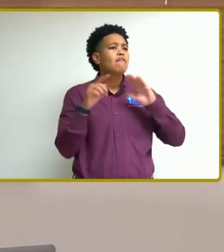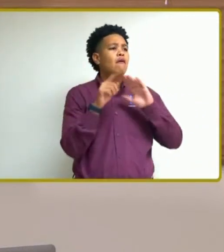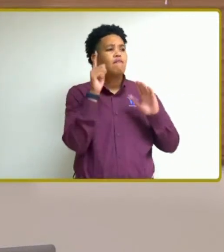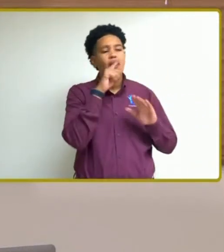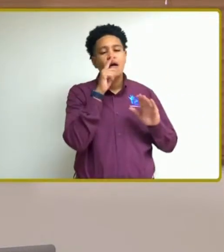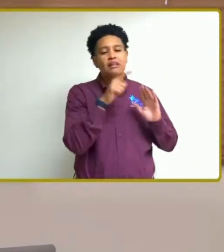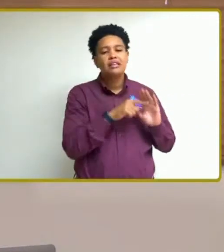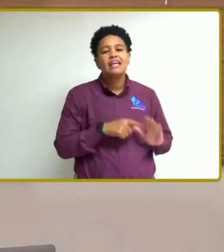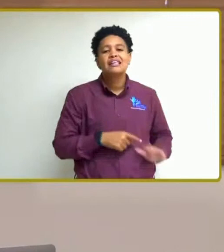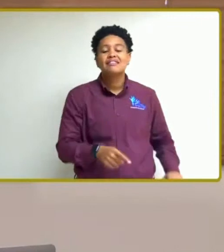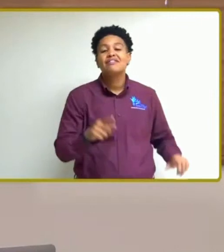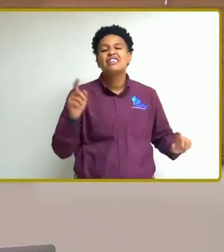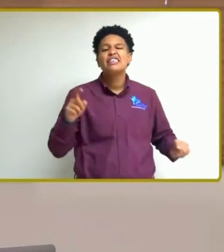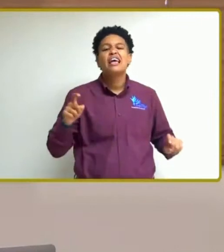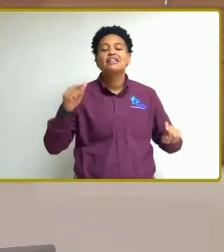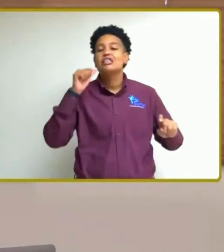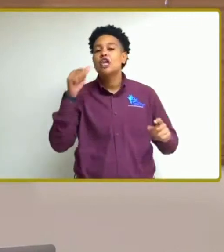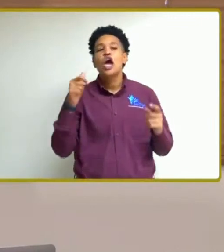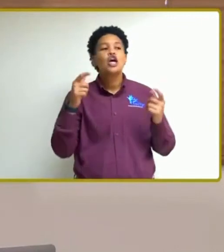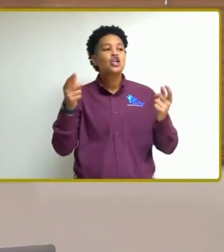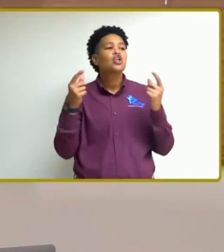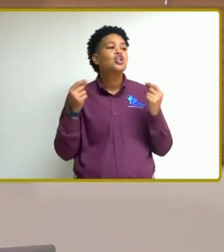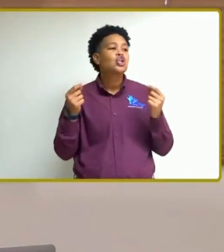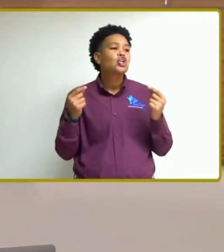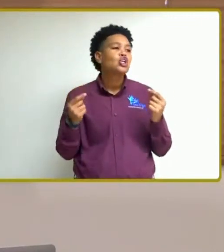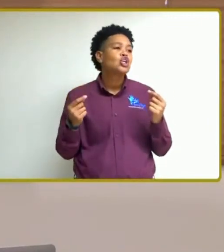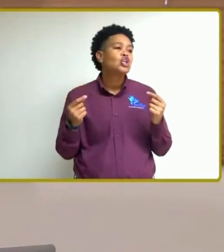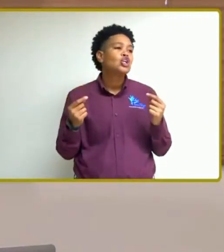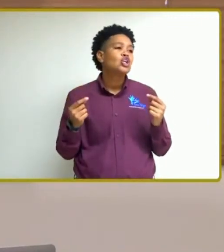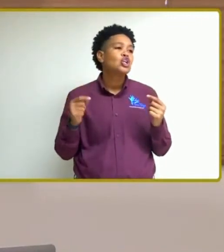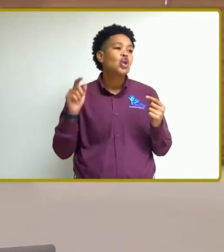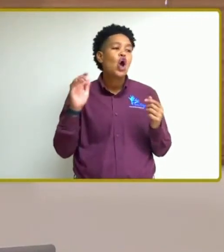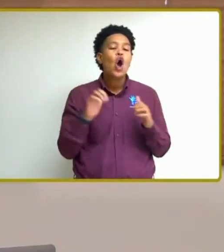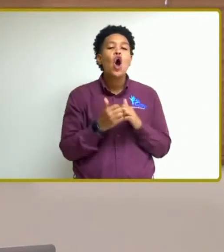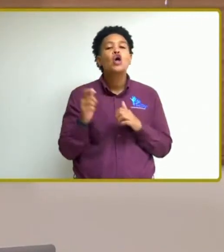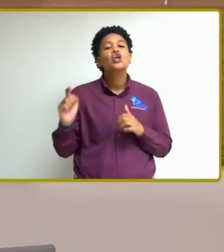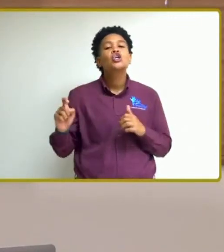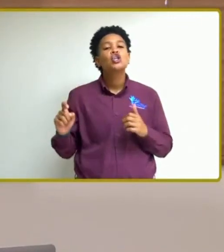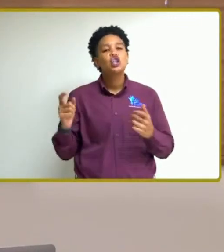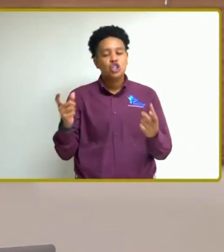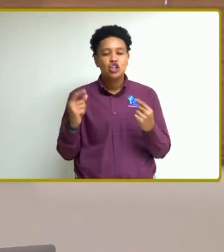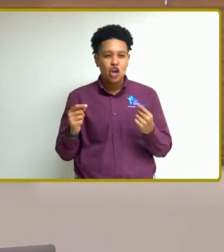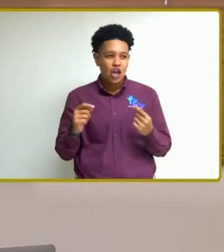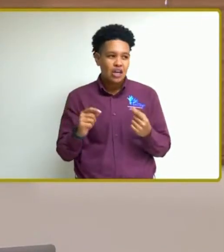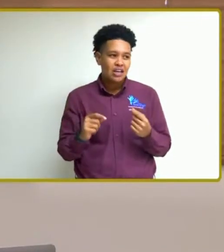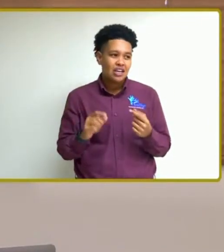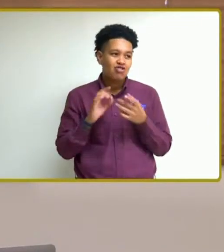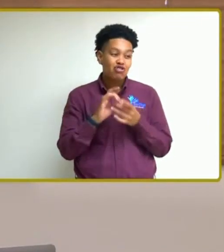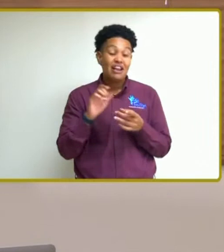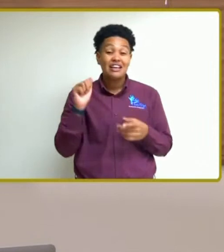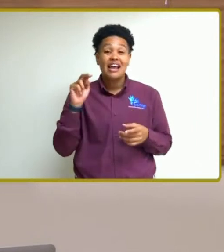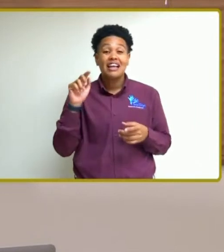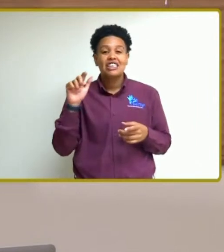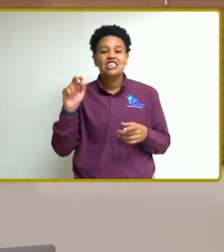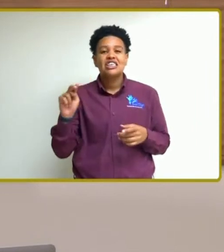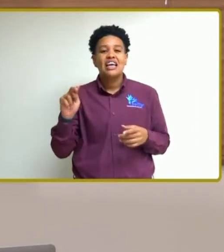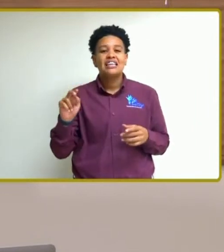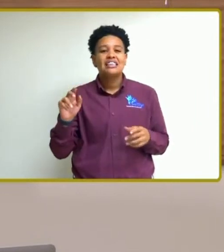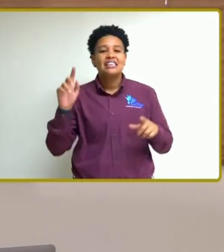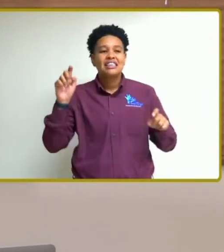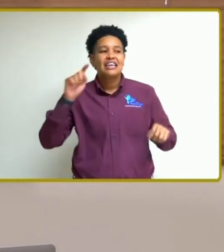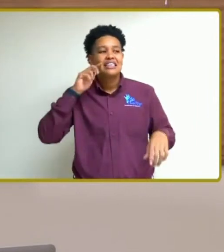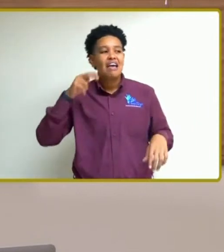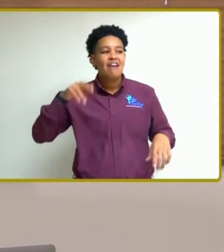tests are not being done as it should be done in terms of antigen tests have a higher pickup rate